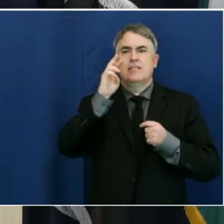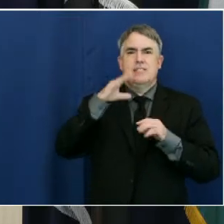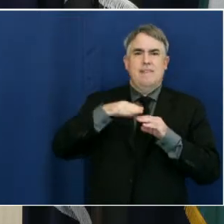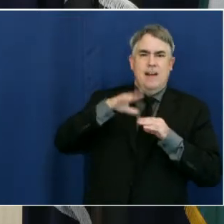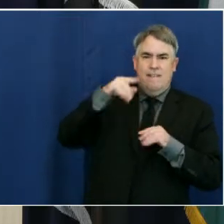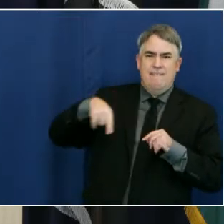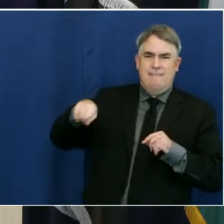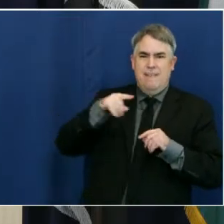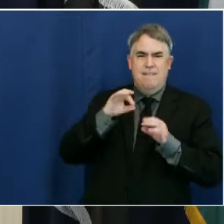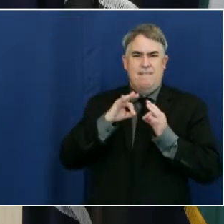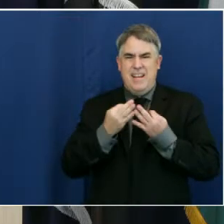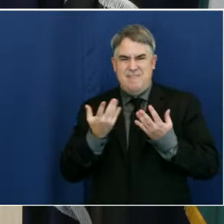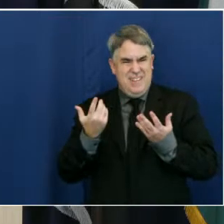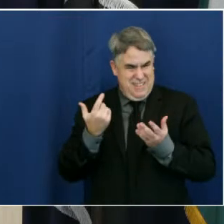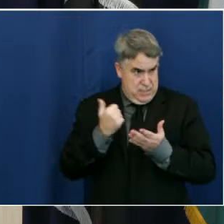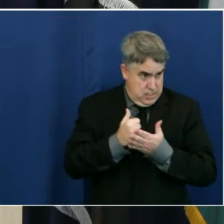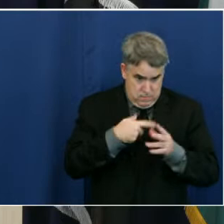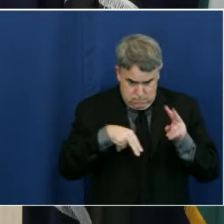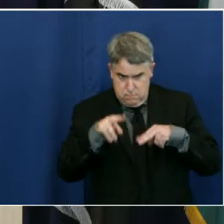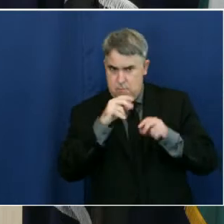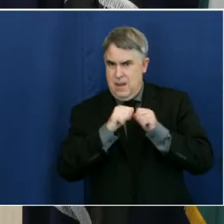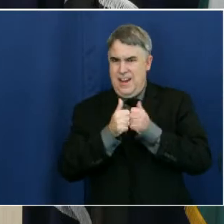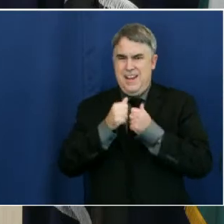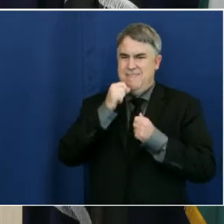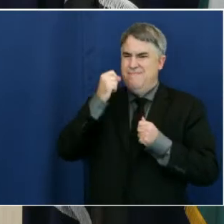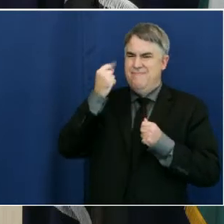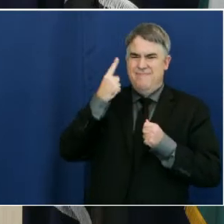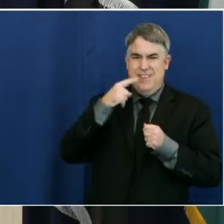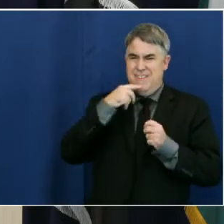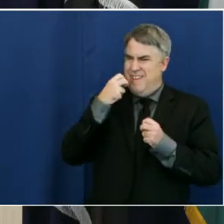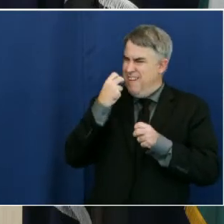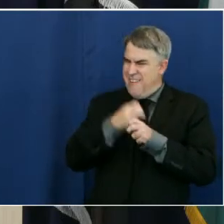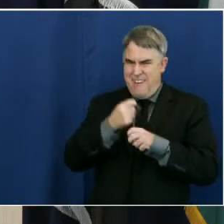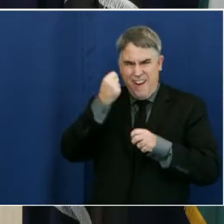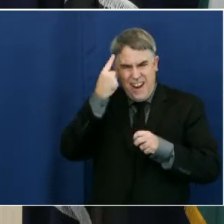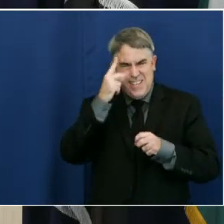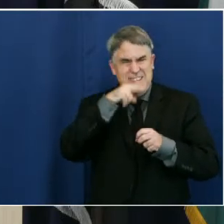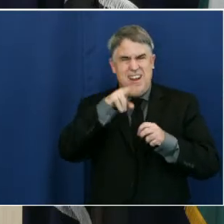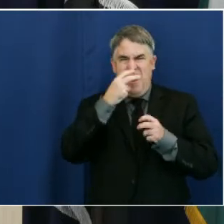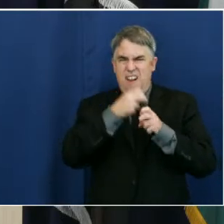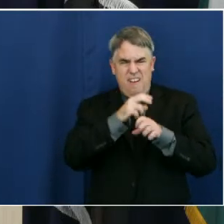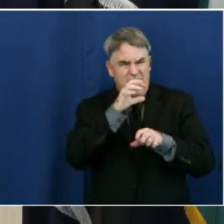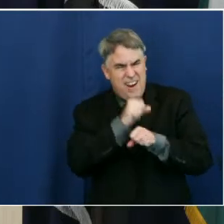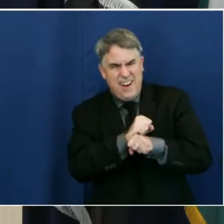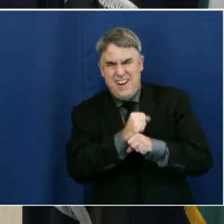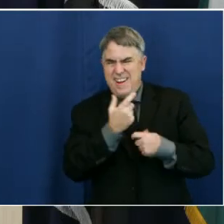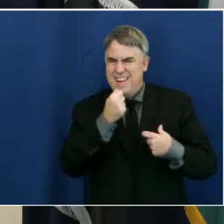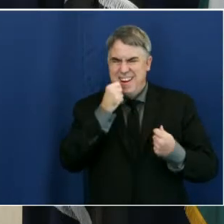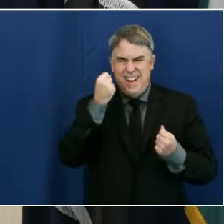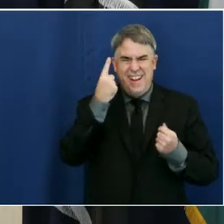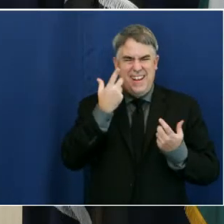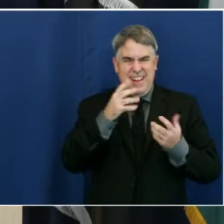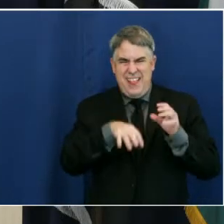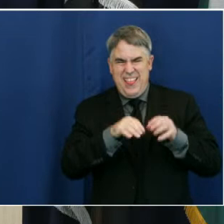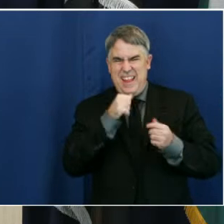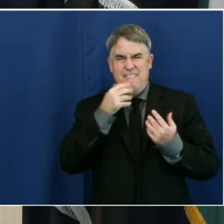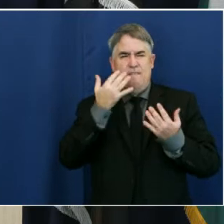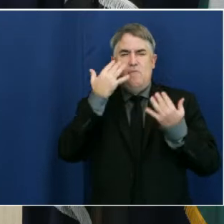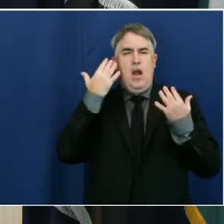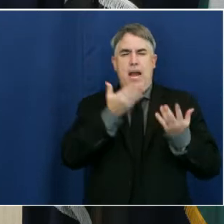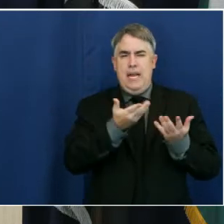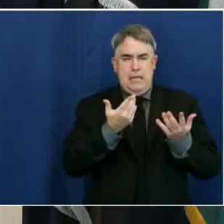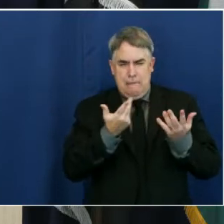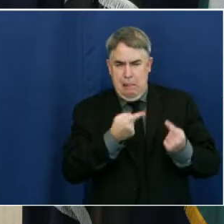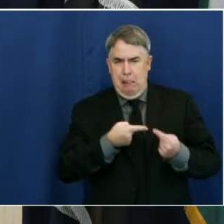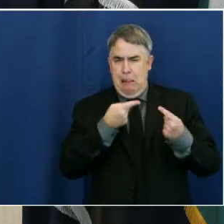that are trying to help them, that it's very difficult, it's not intuitive. Once you fill out all the information with what